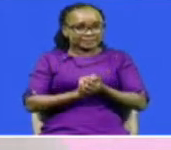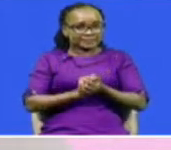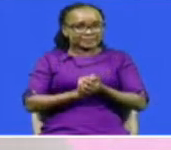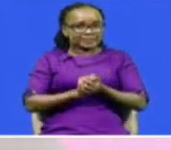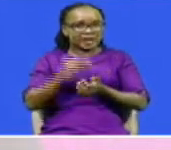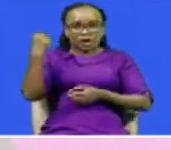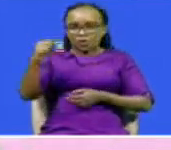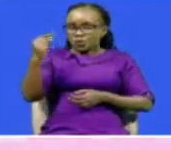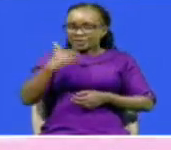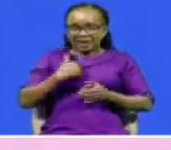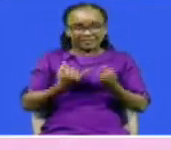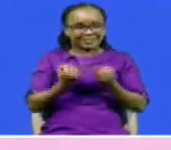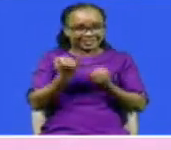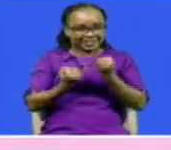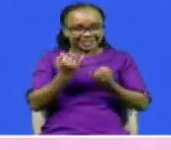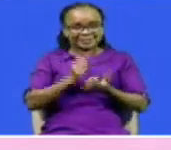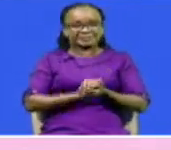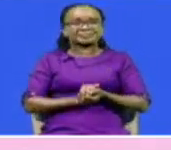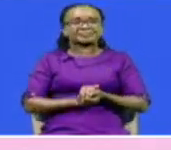Koliko. Yeah.